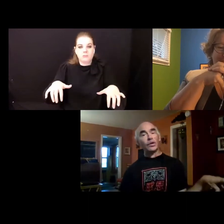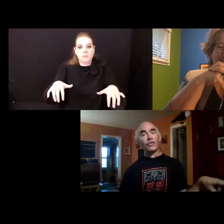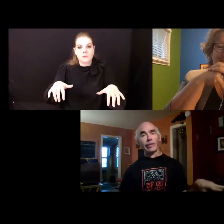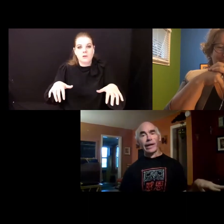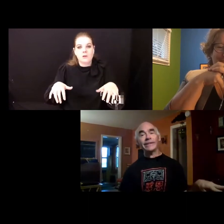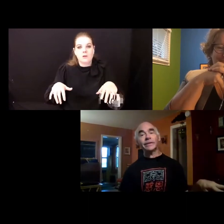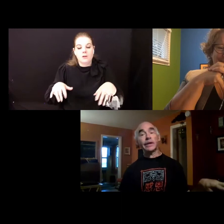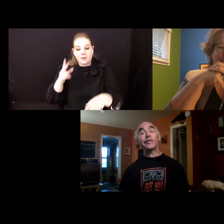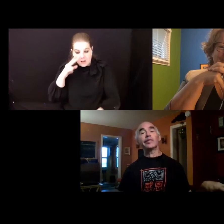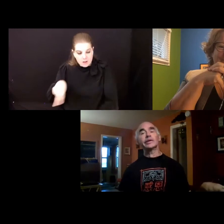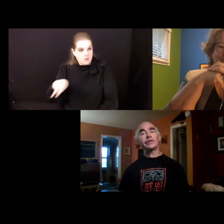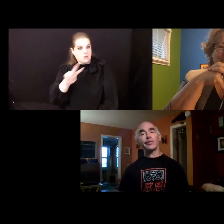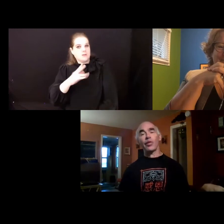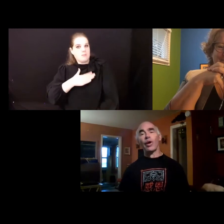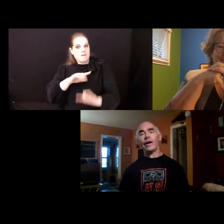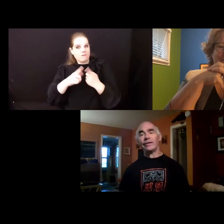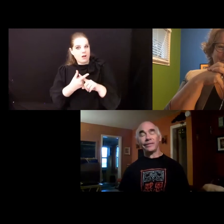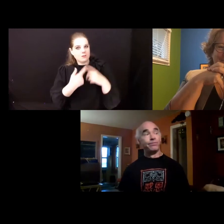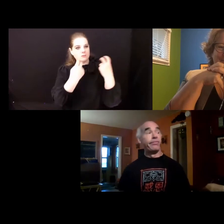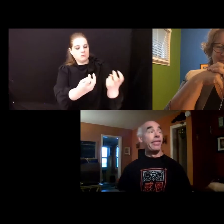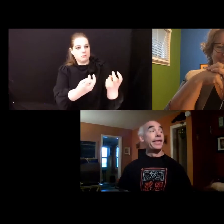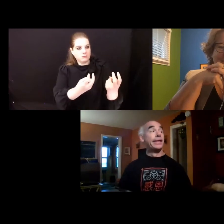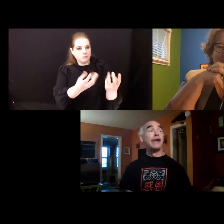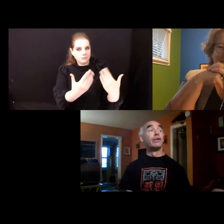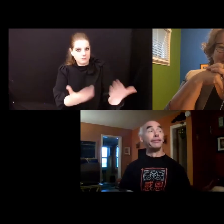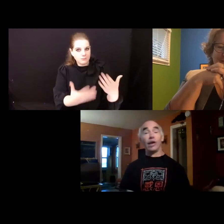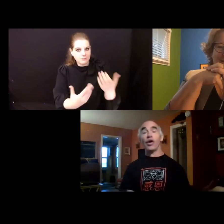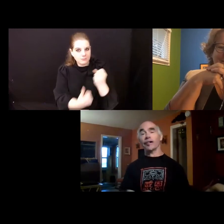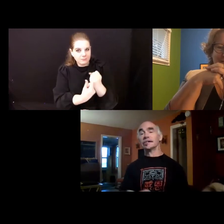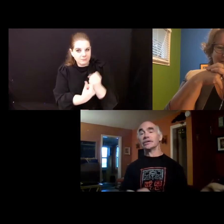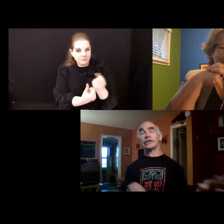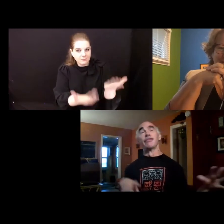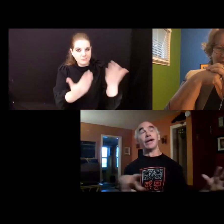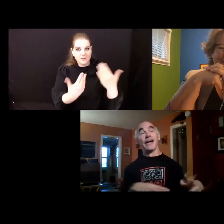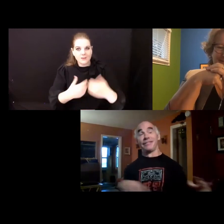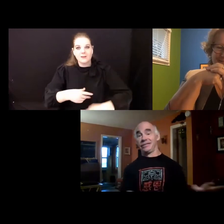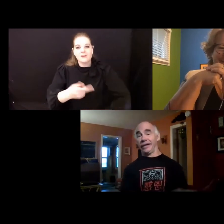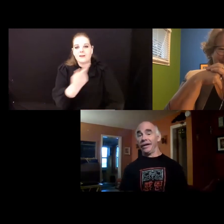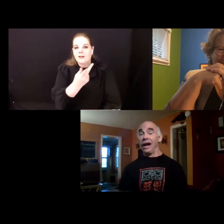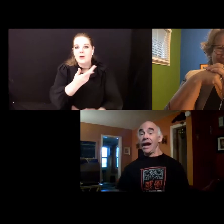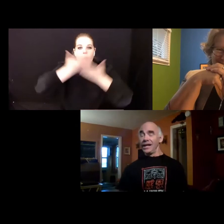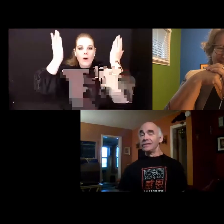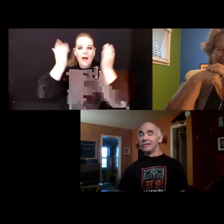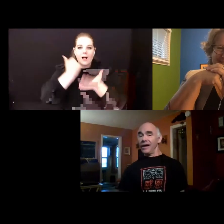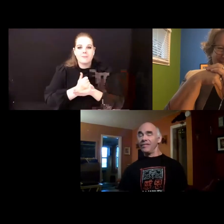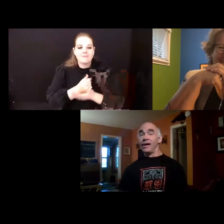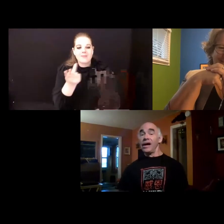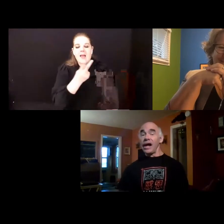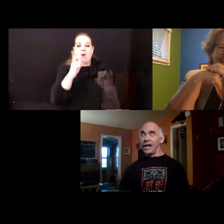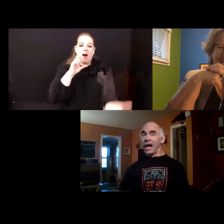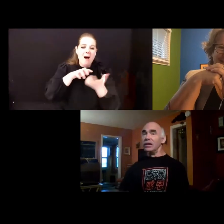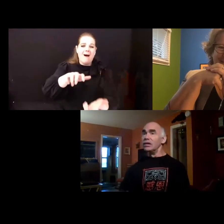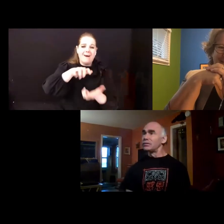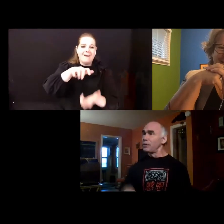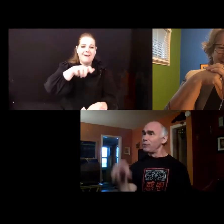my two friends for support. They were no help because they were laughing their heads off.